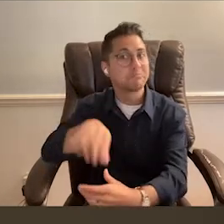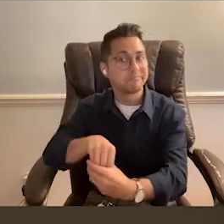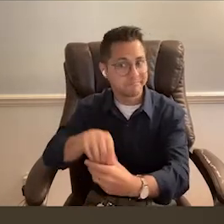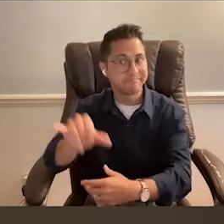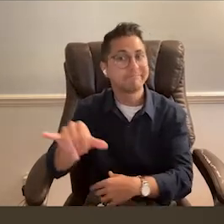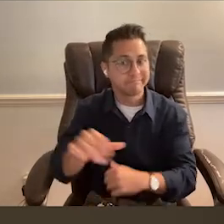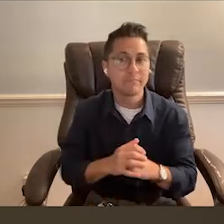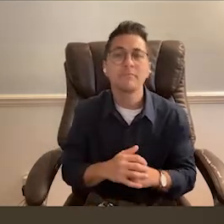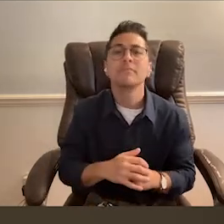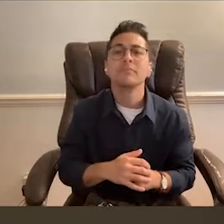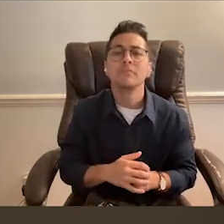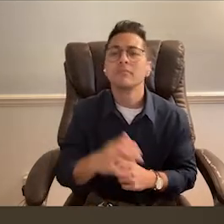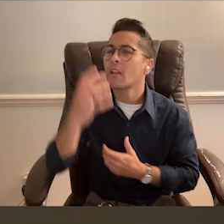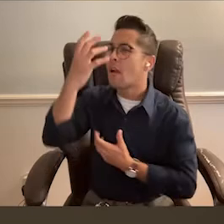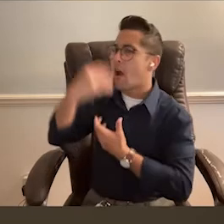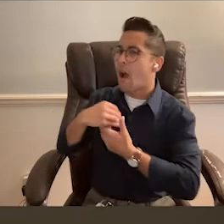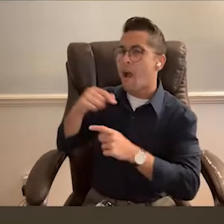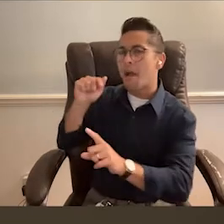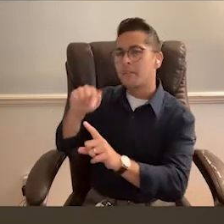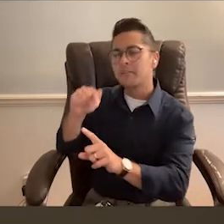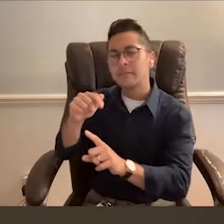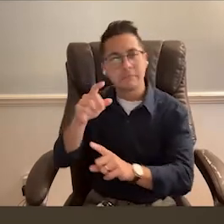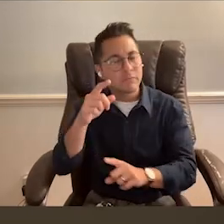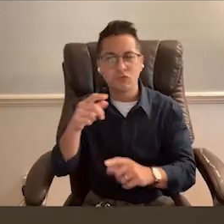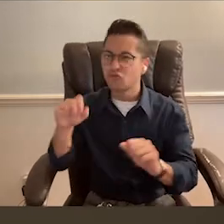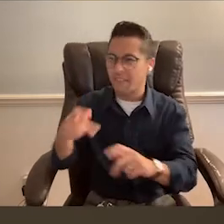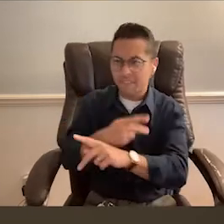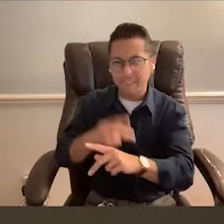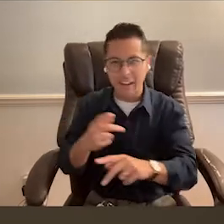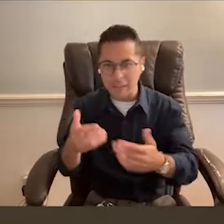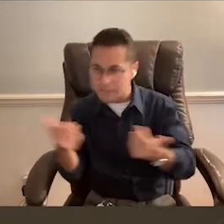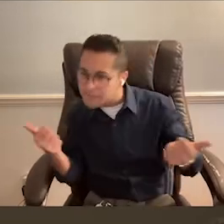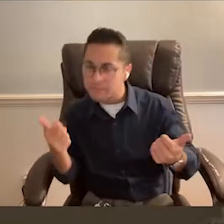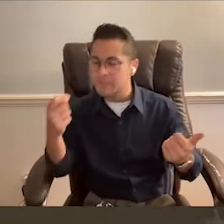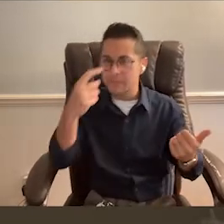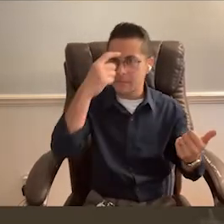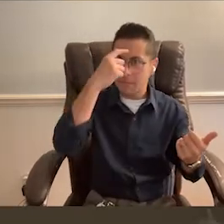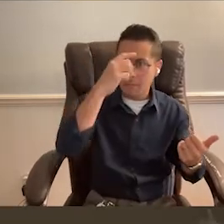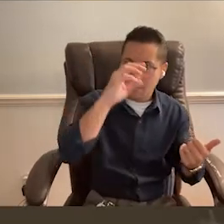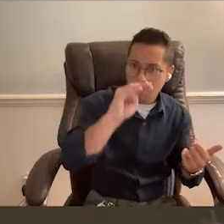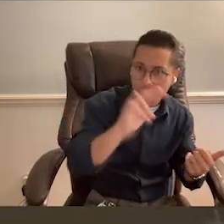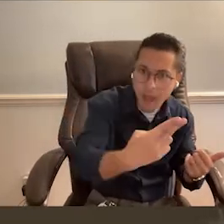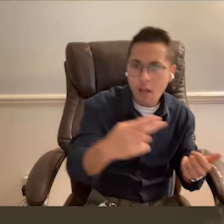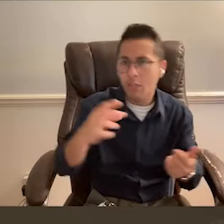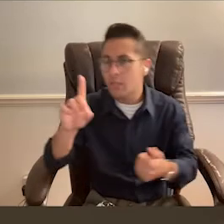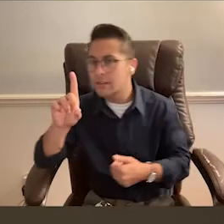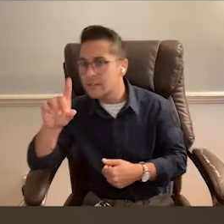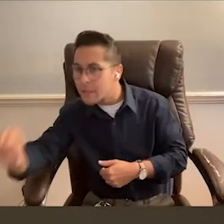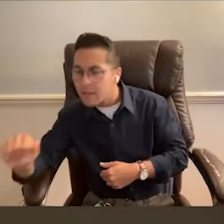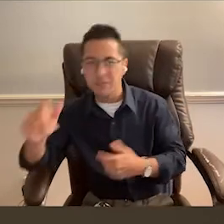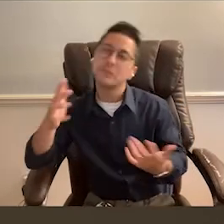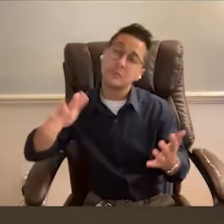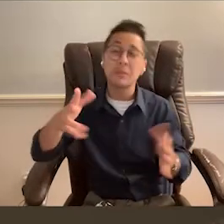that They- does do the diagnostic, so it is in there. yeah. So autism is one of those things that is it mental